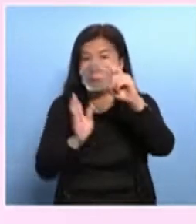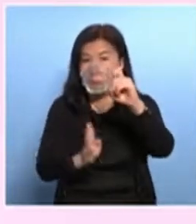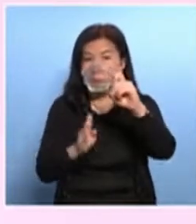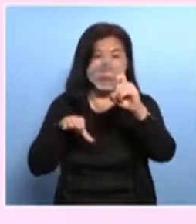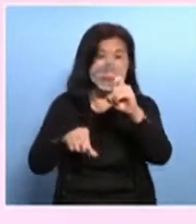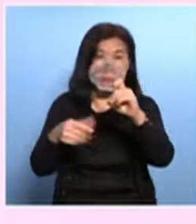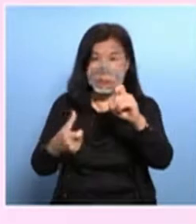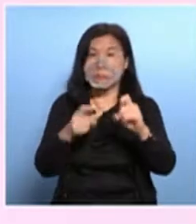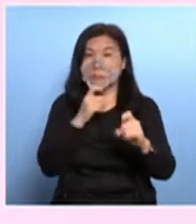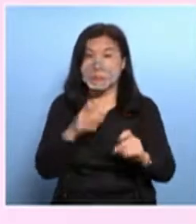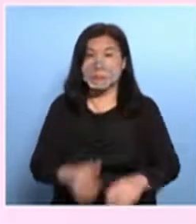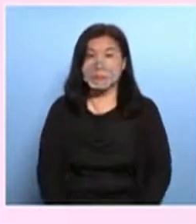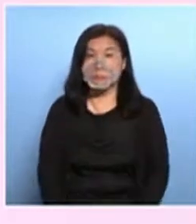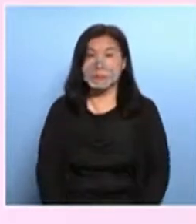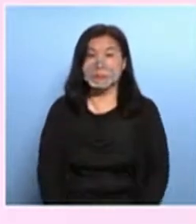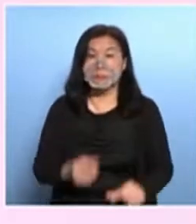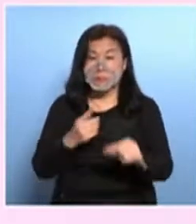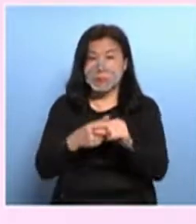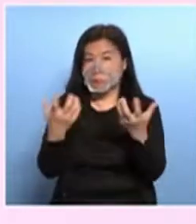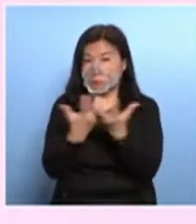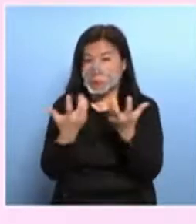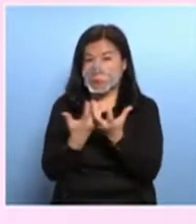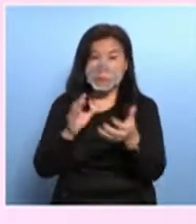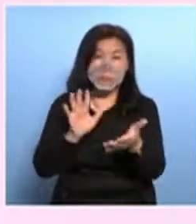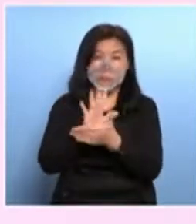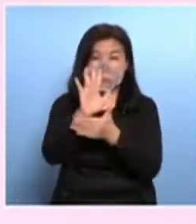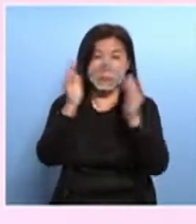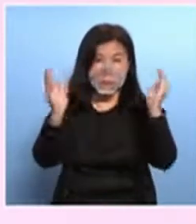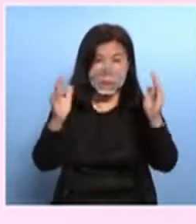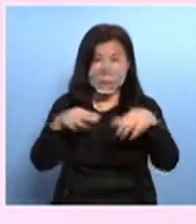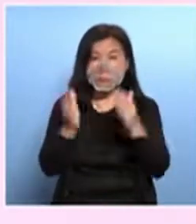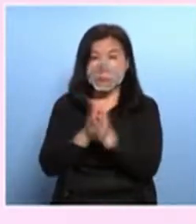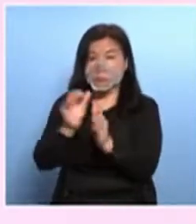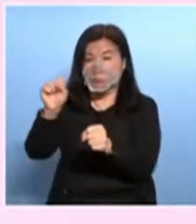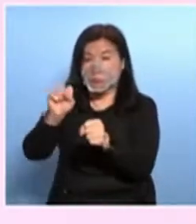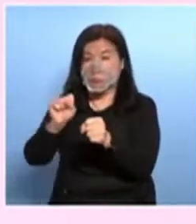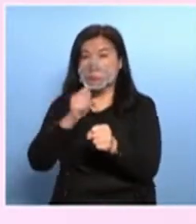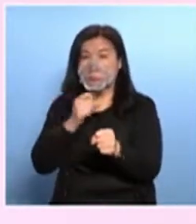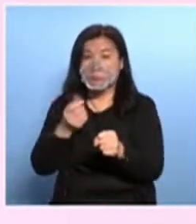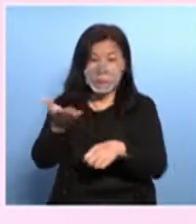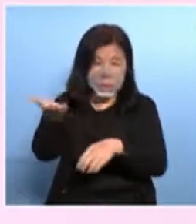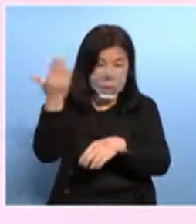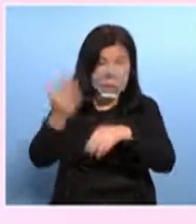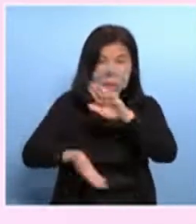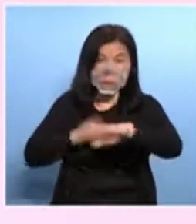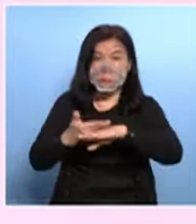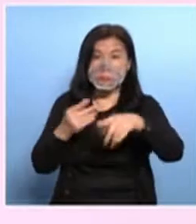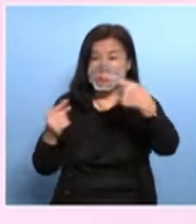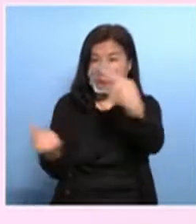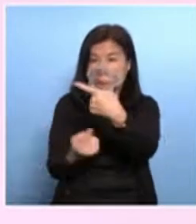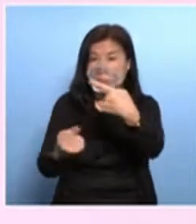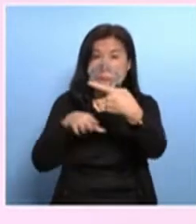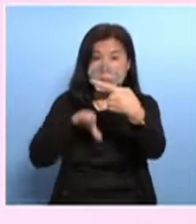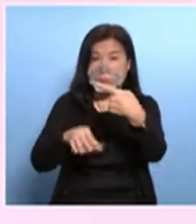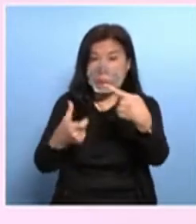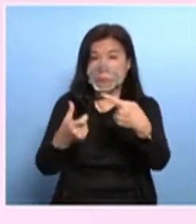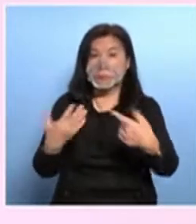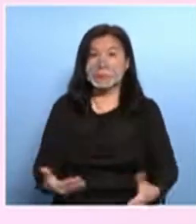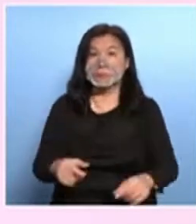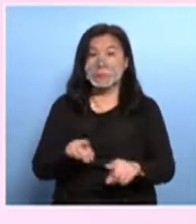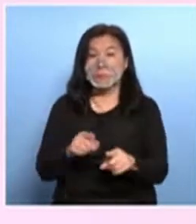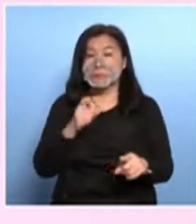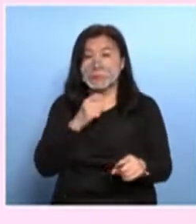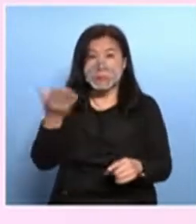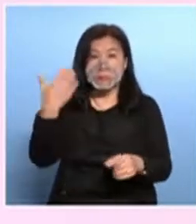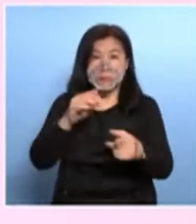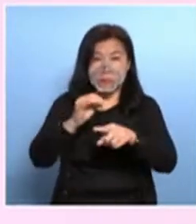about $940 billion at the end of the current term of the government, and will gradually rebound to over $1 trillion.